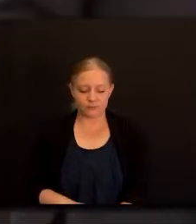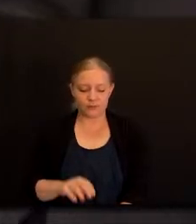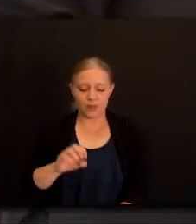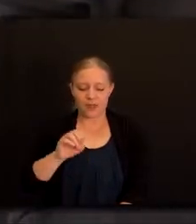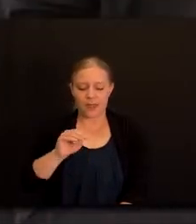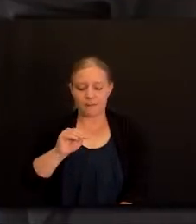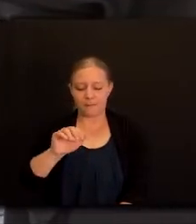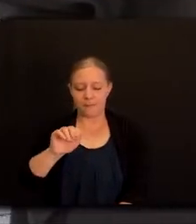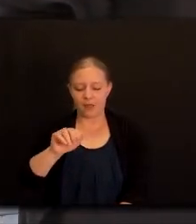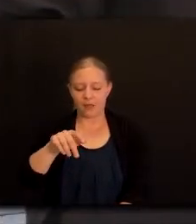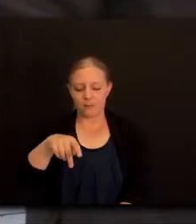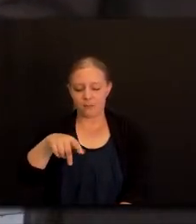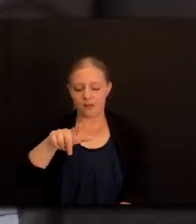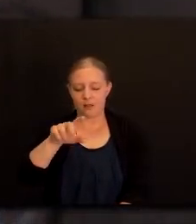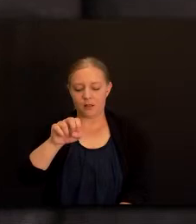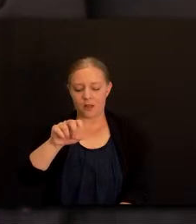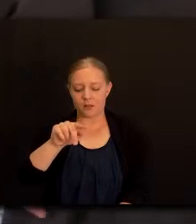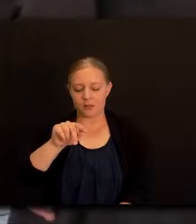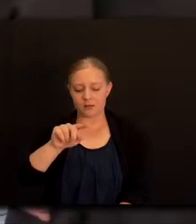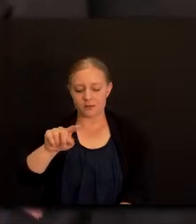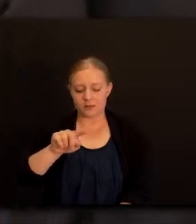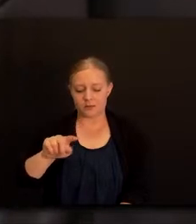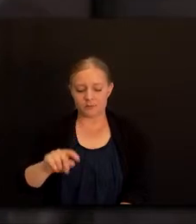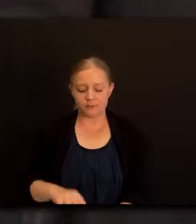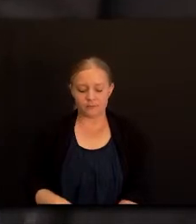Emma Paige Piltz.